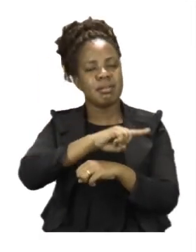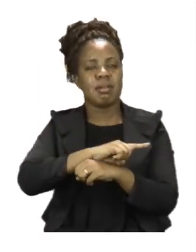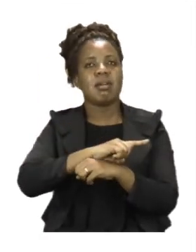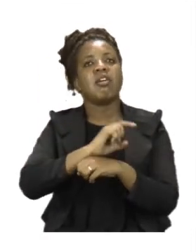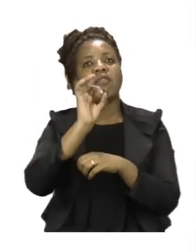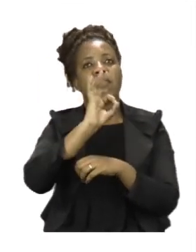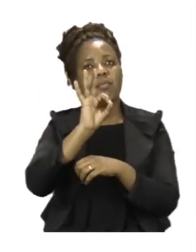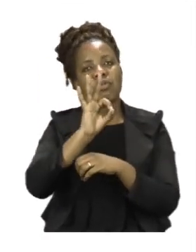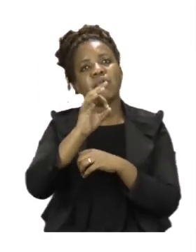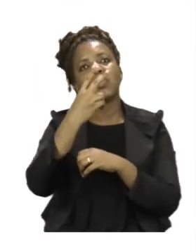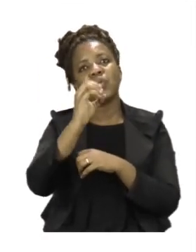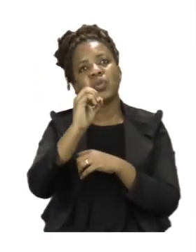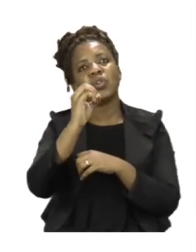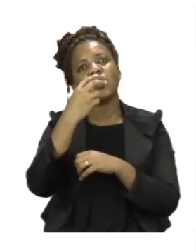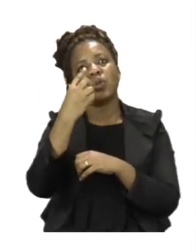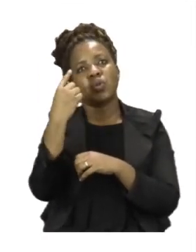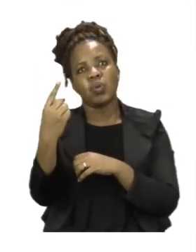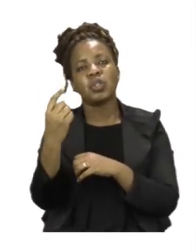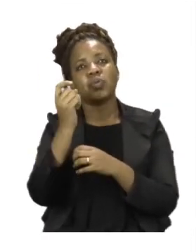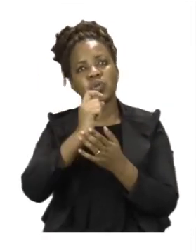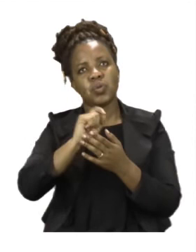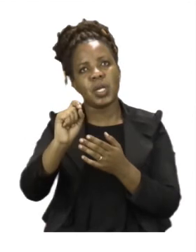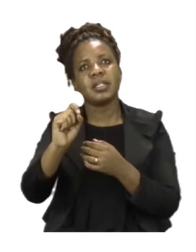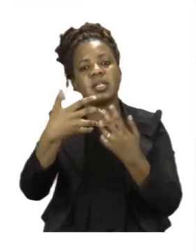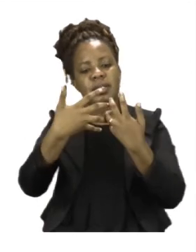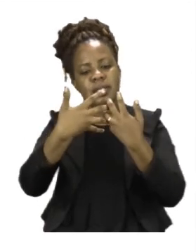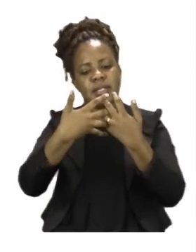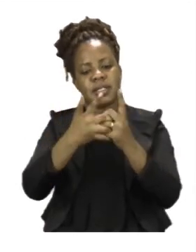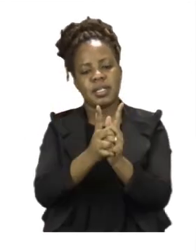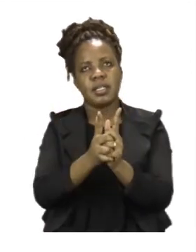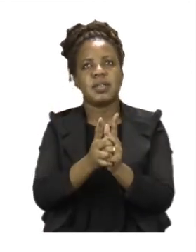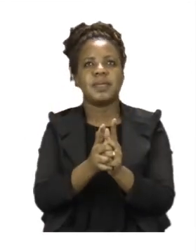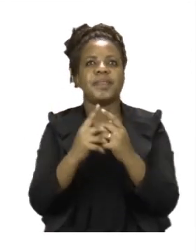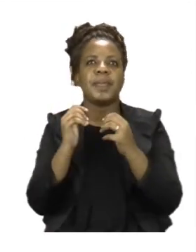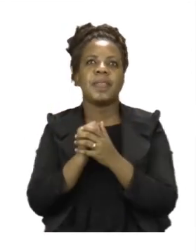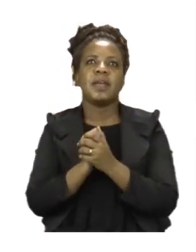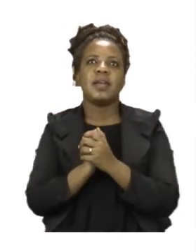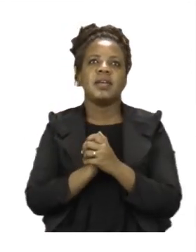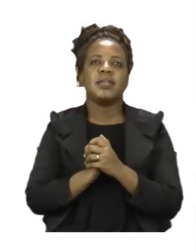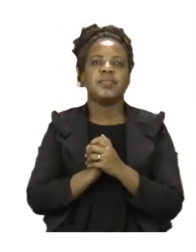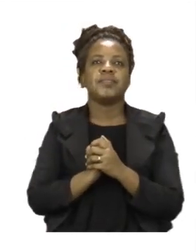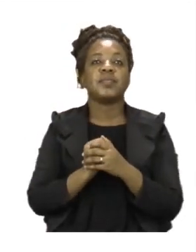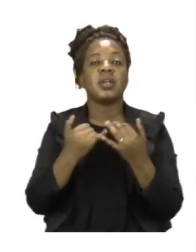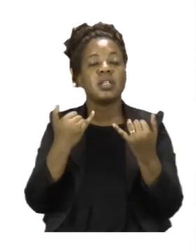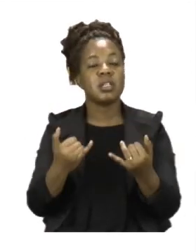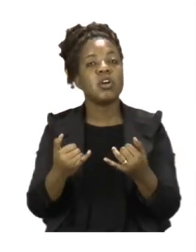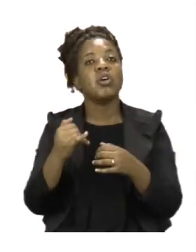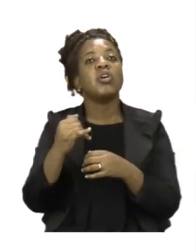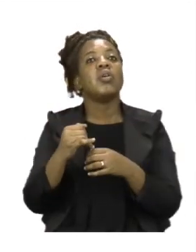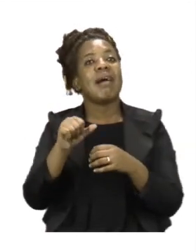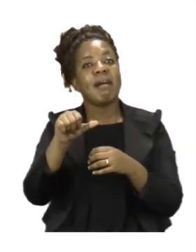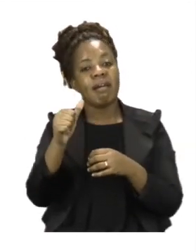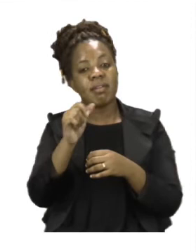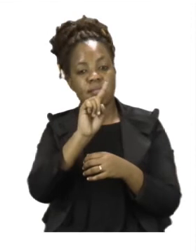Sunday. Now the rest of the information about the calendar, I'm sure you'll be able to fill in by